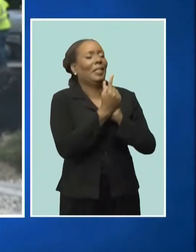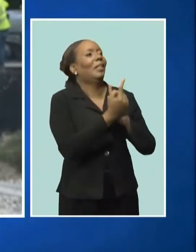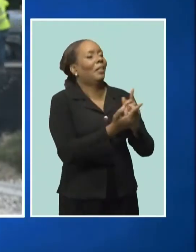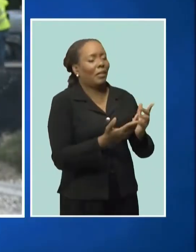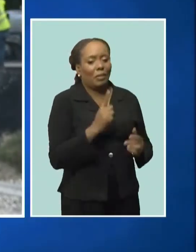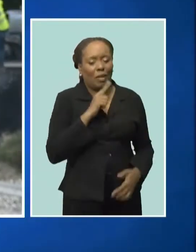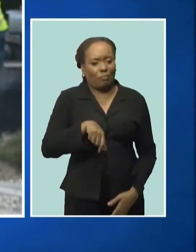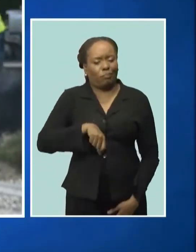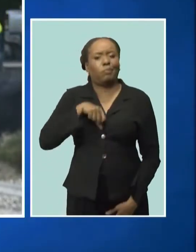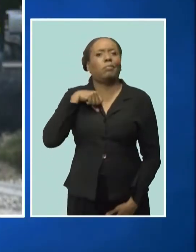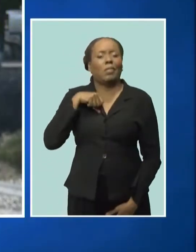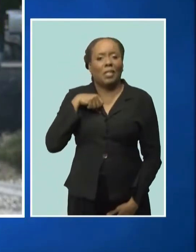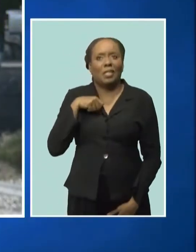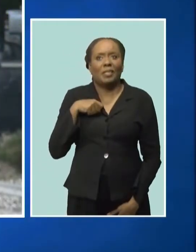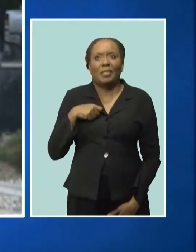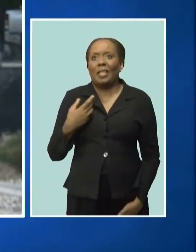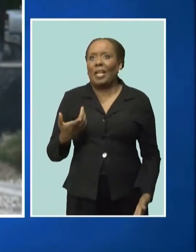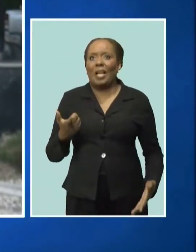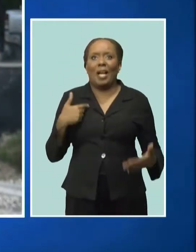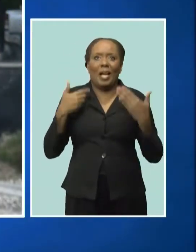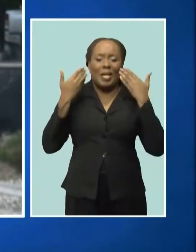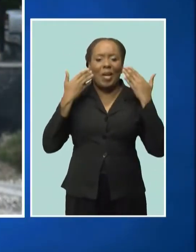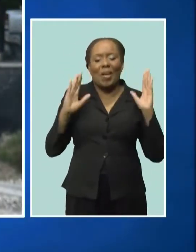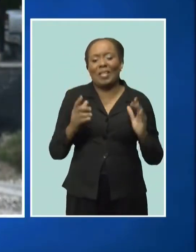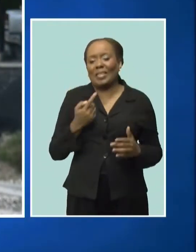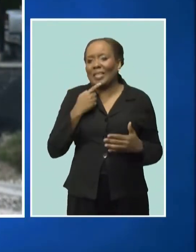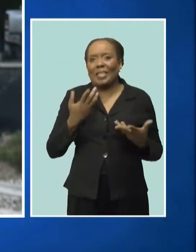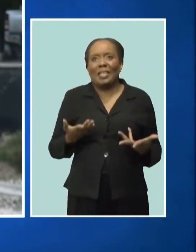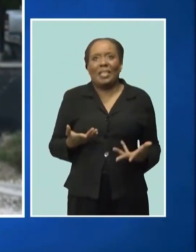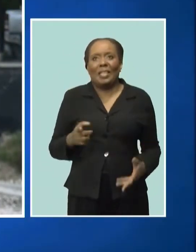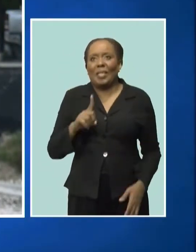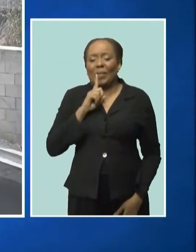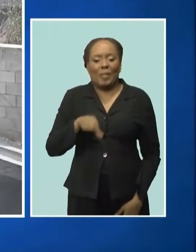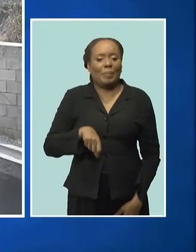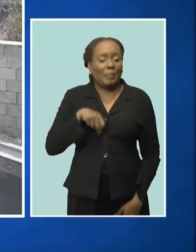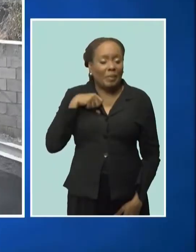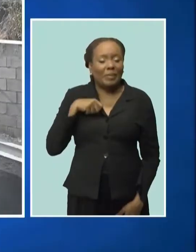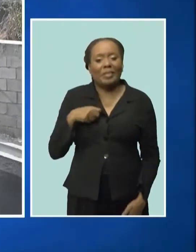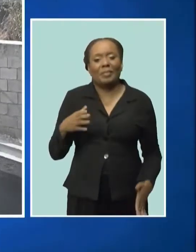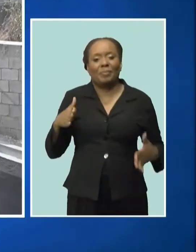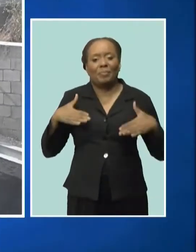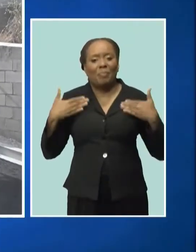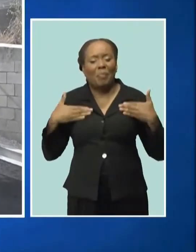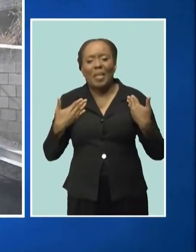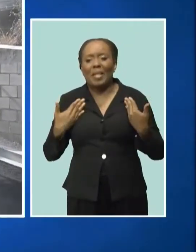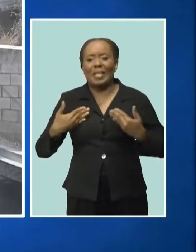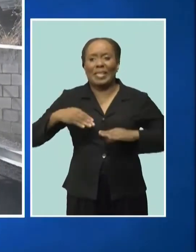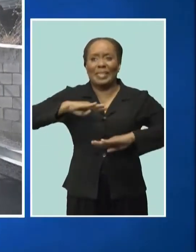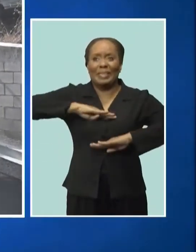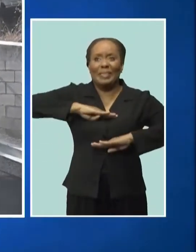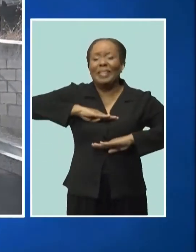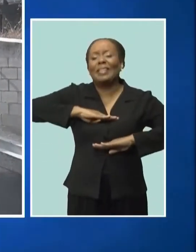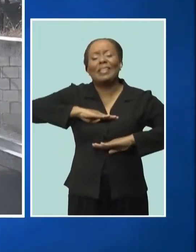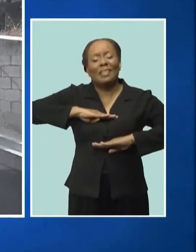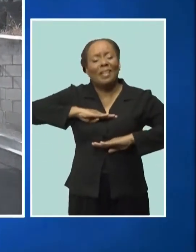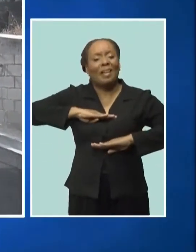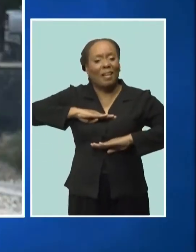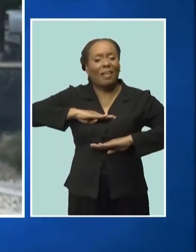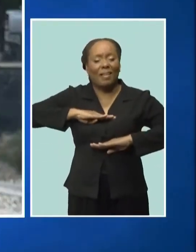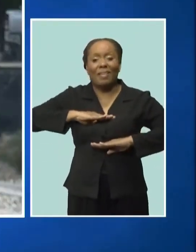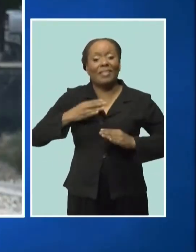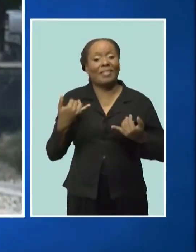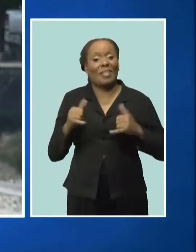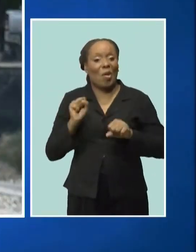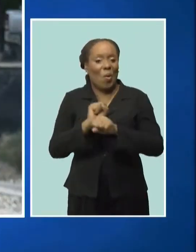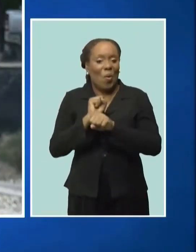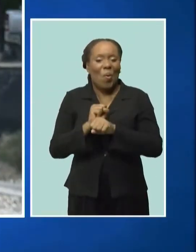pride. I can't say it any other way, but to say that I'm proud, I'm happy, I'm satisfied. I know it's still a work in